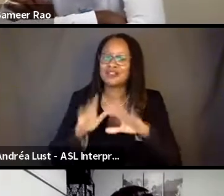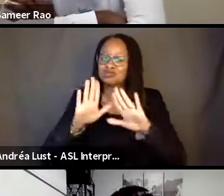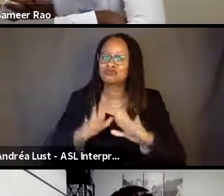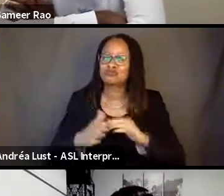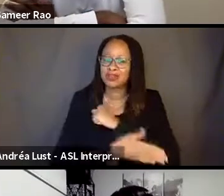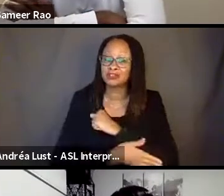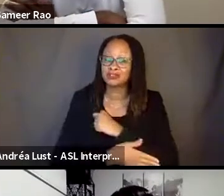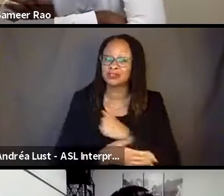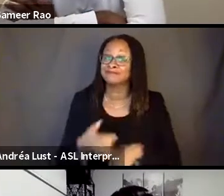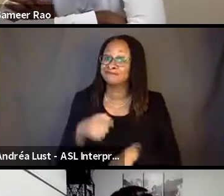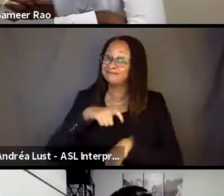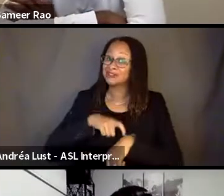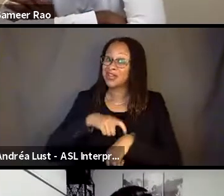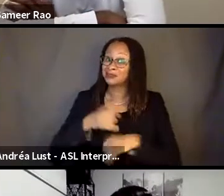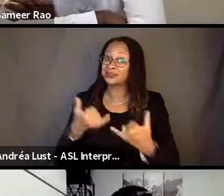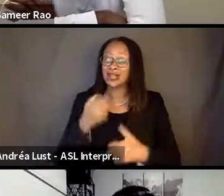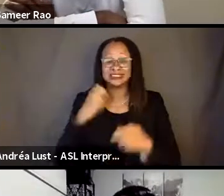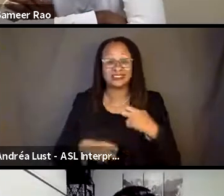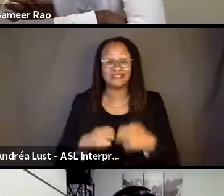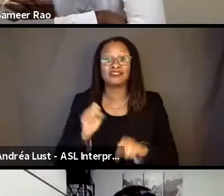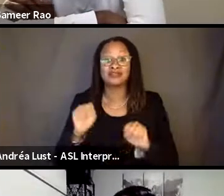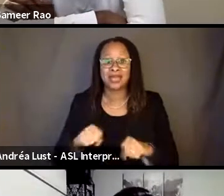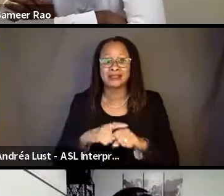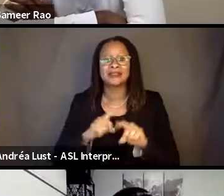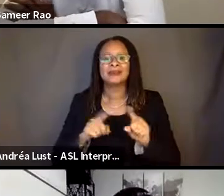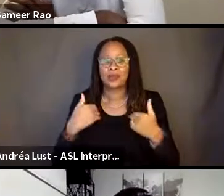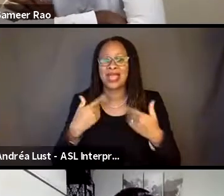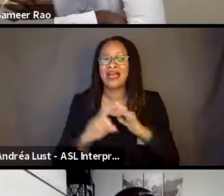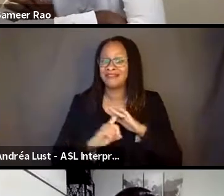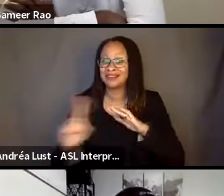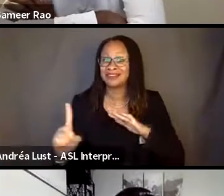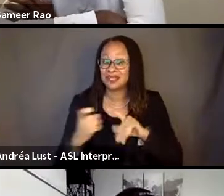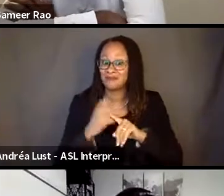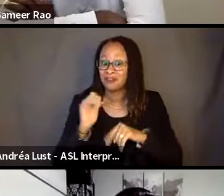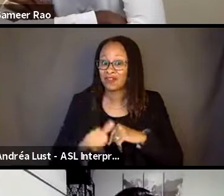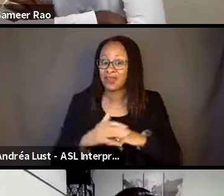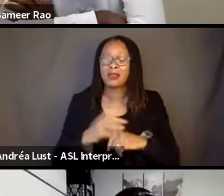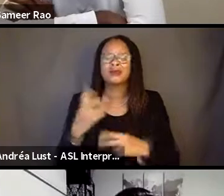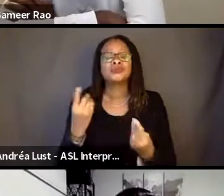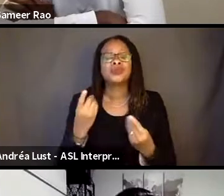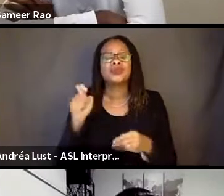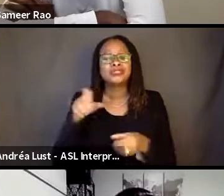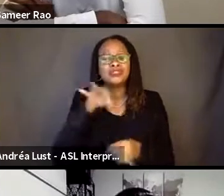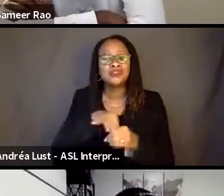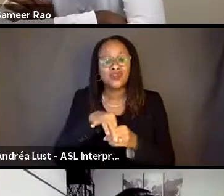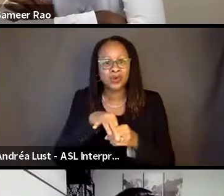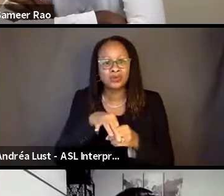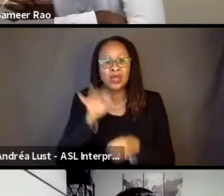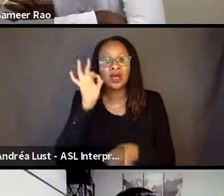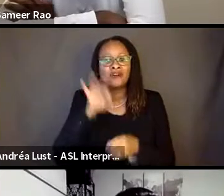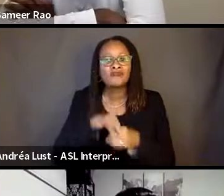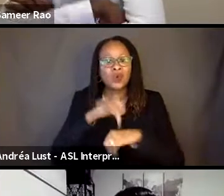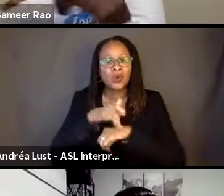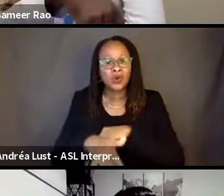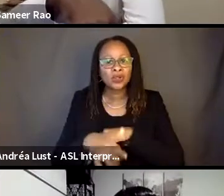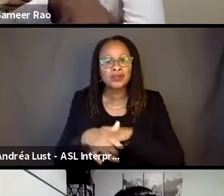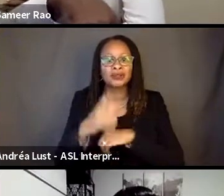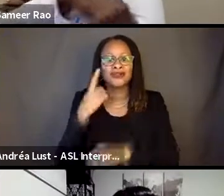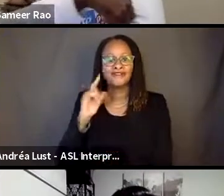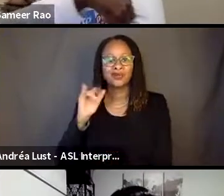hard, yes, but we have a way out. We all need to vote and vote early for